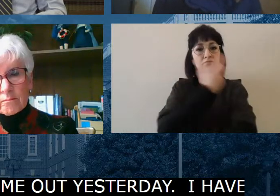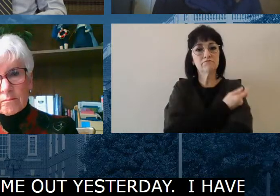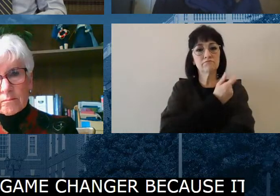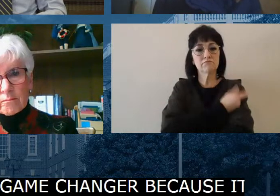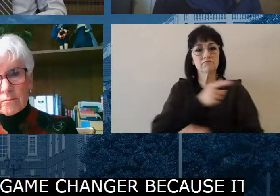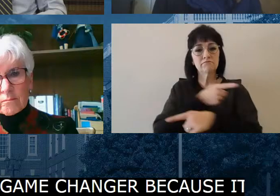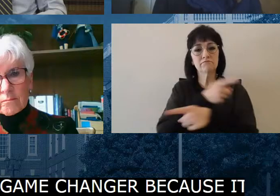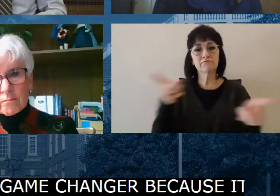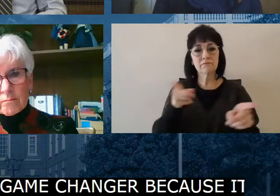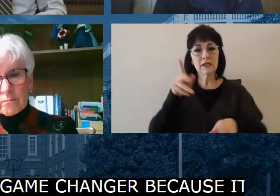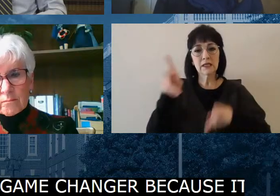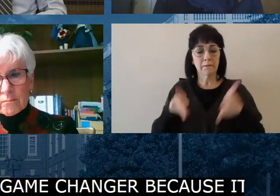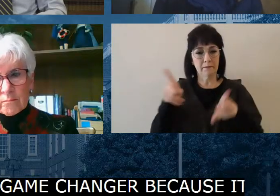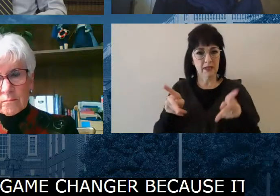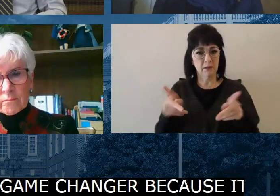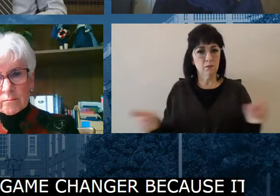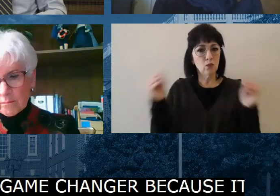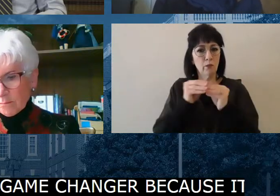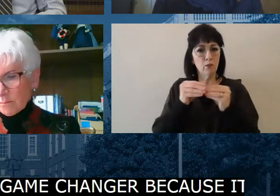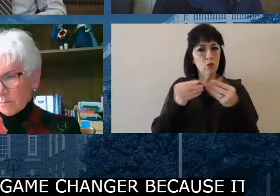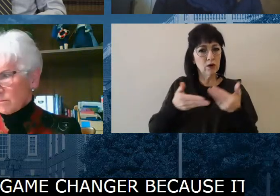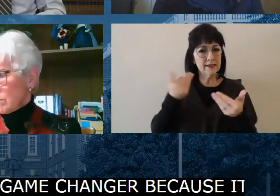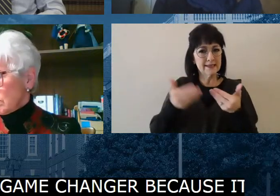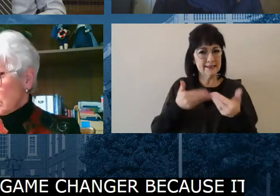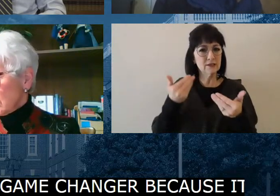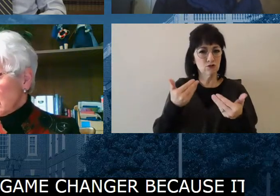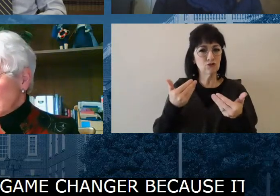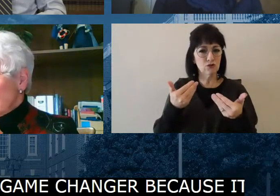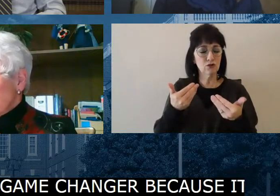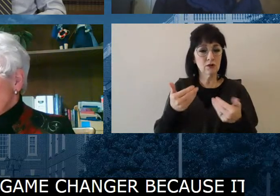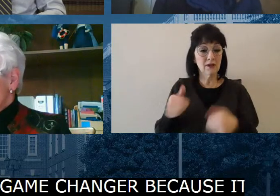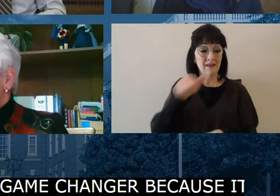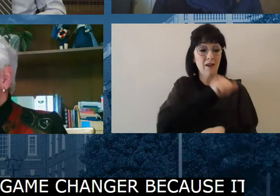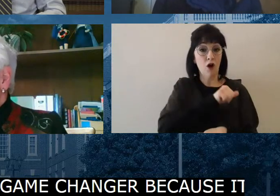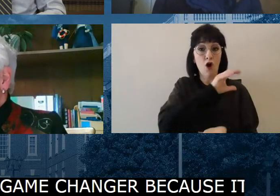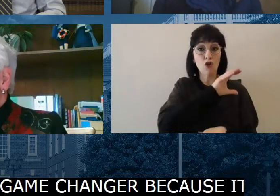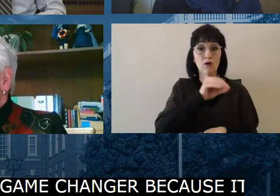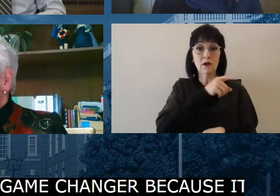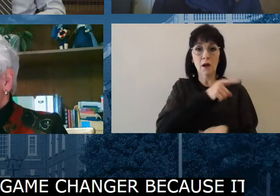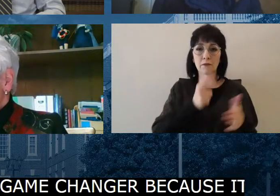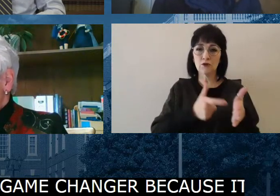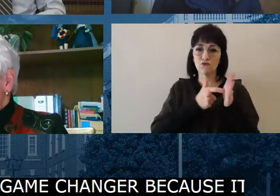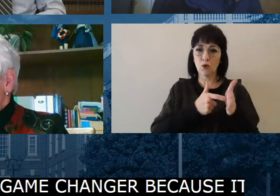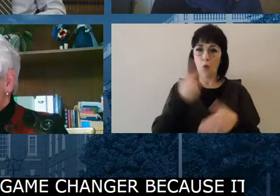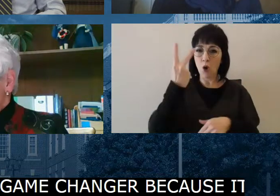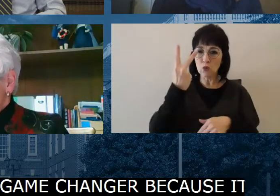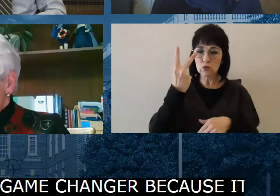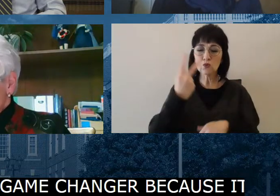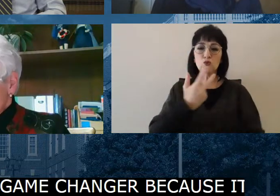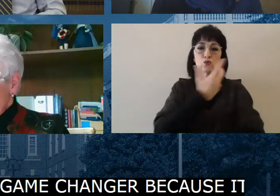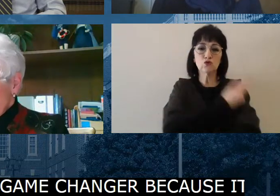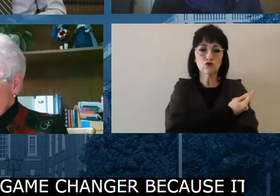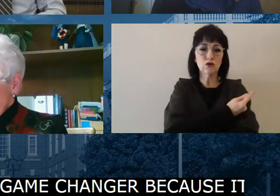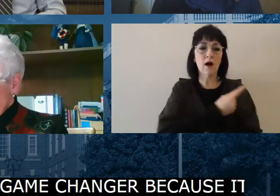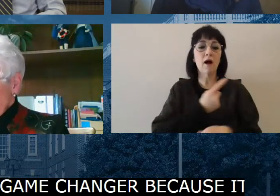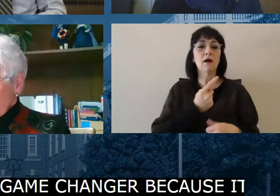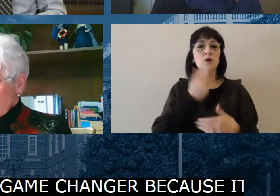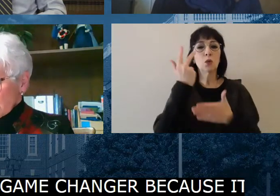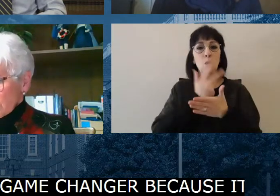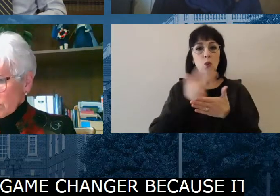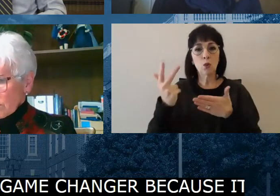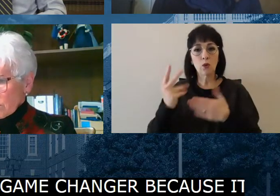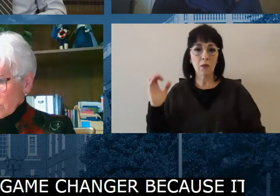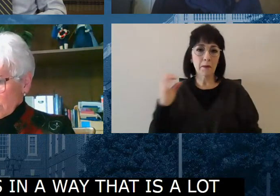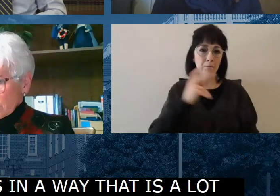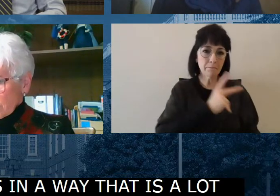lot easier than the two-dose Pfizer and Moderna vaccines, which require